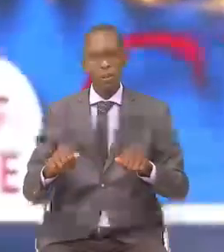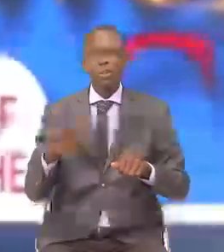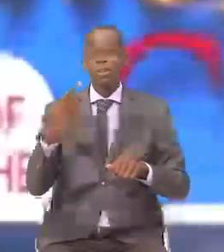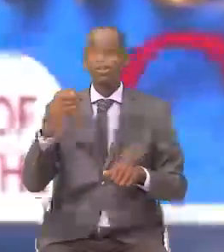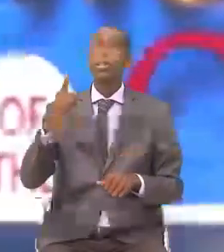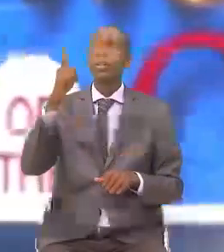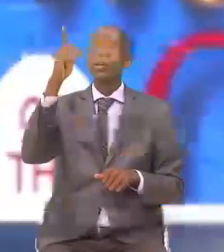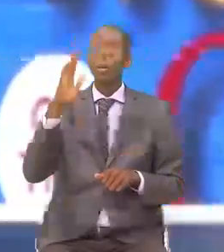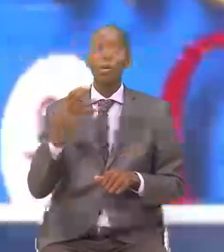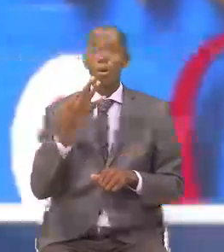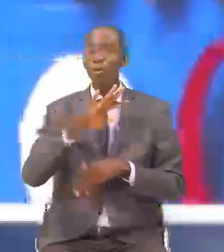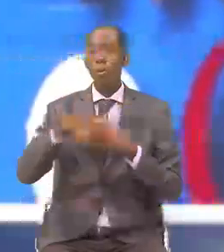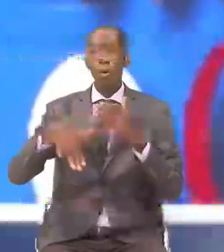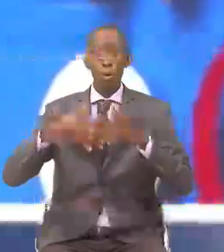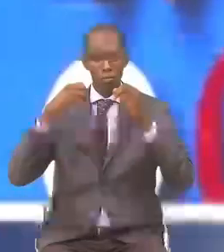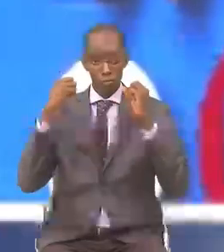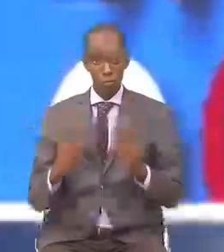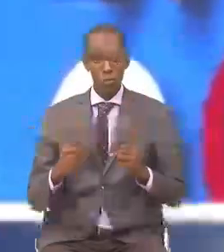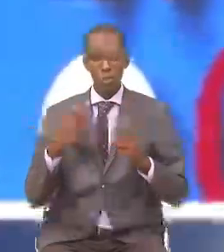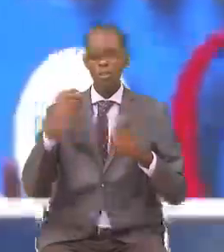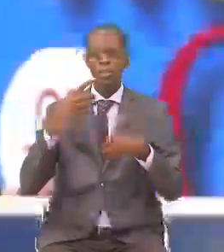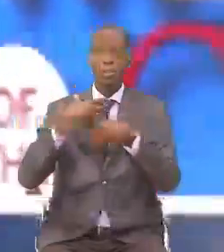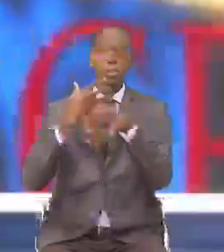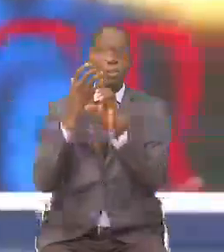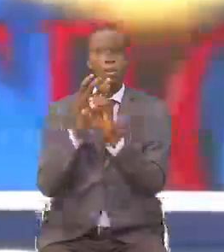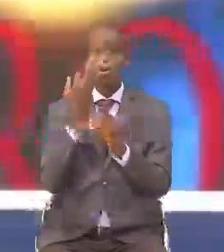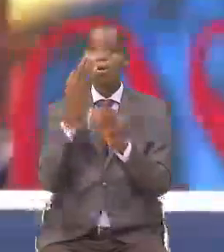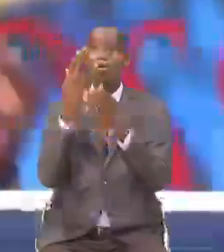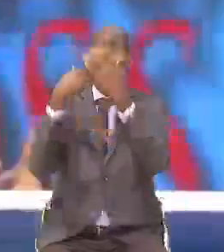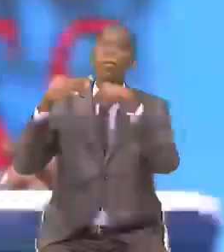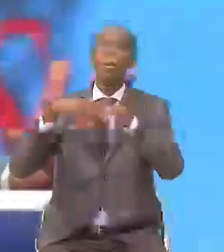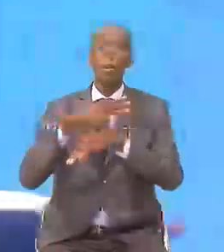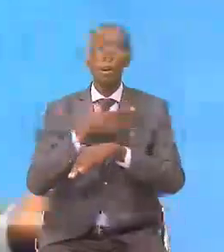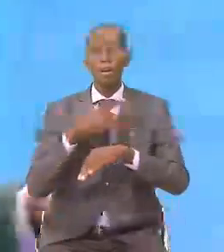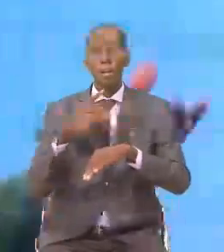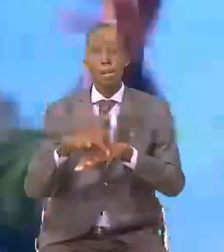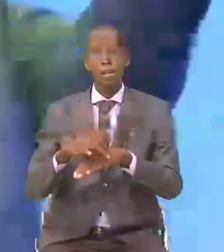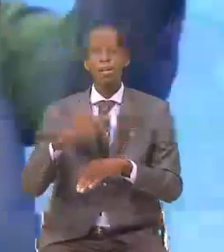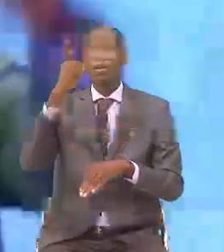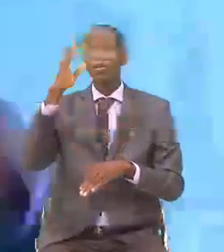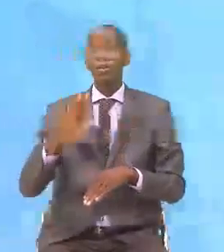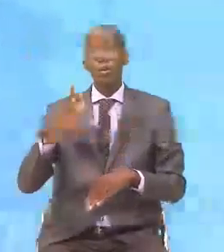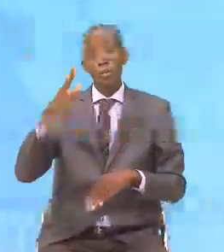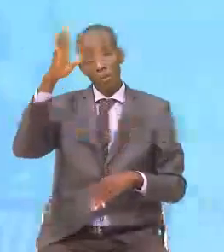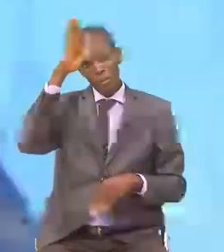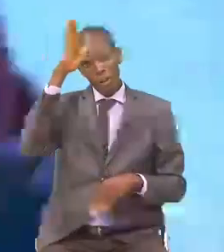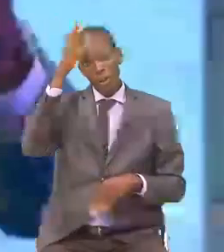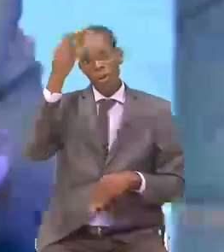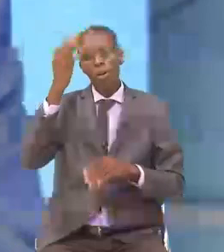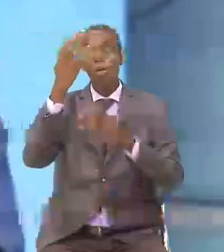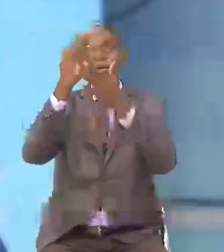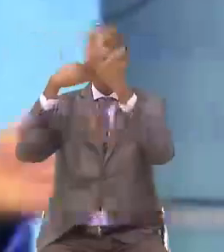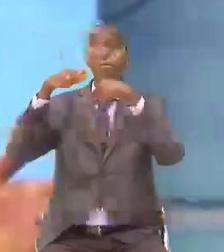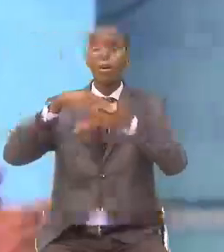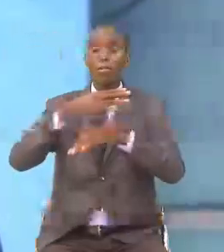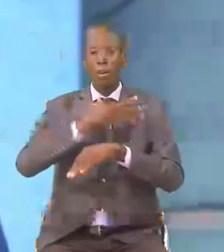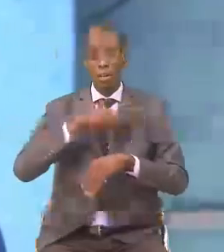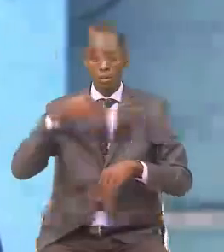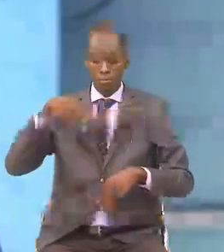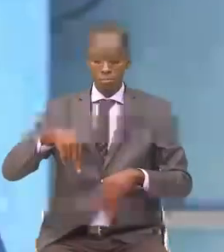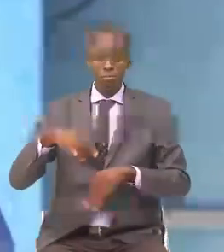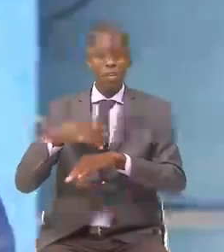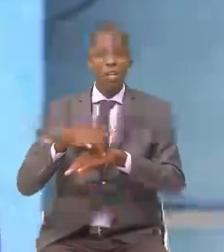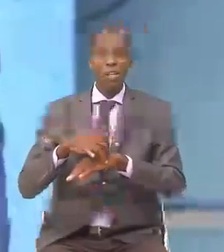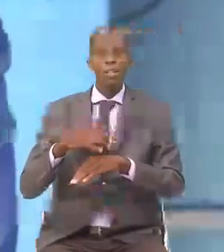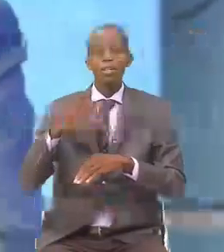of all possibilities. God, the God of all power. God, the creator of the heavens and the earth. God, the